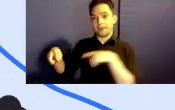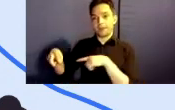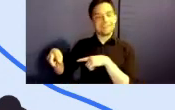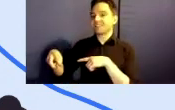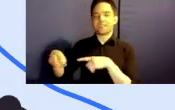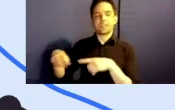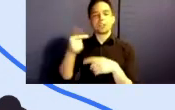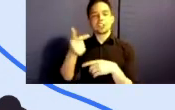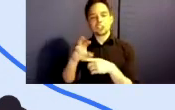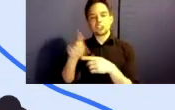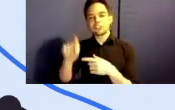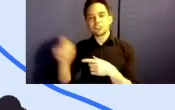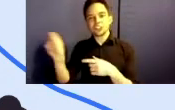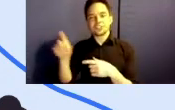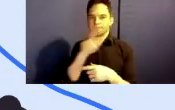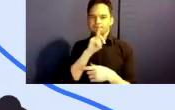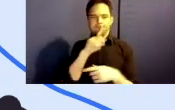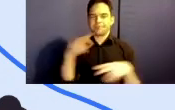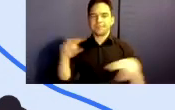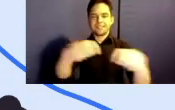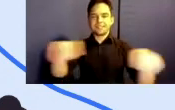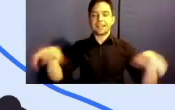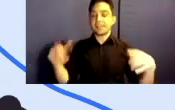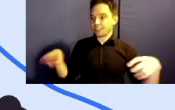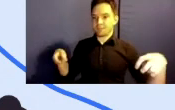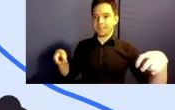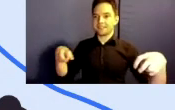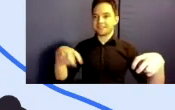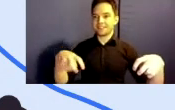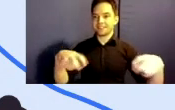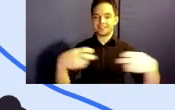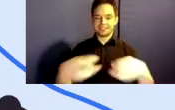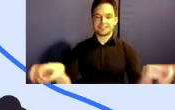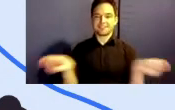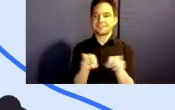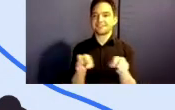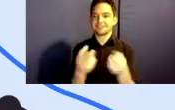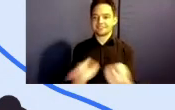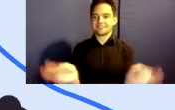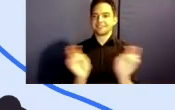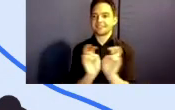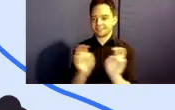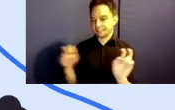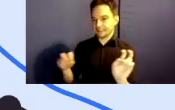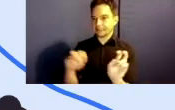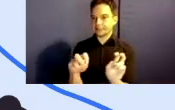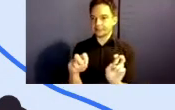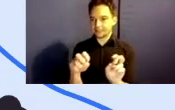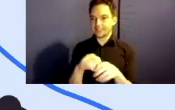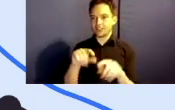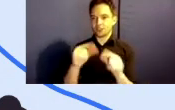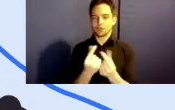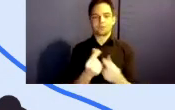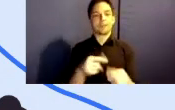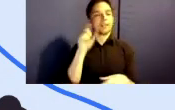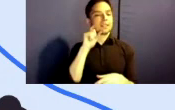box. This absolutely has to be fundamental to vaccine decision making. Sexual exploitation and abuse training